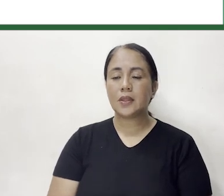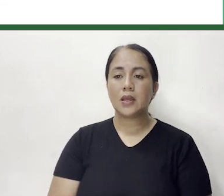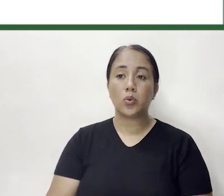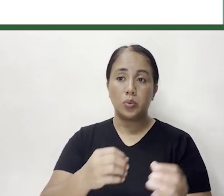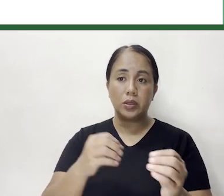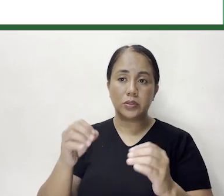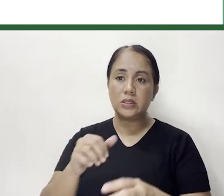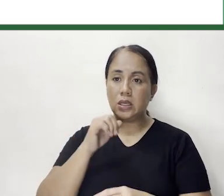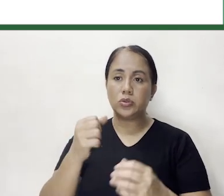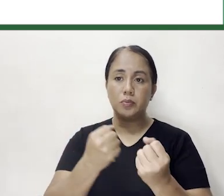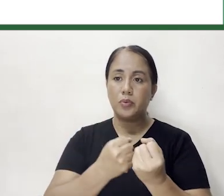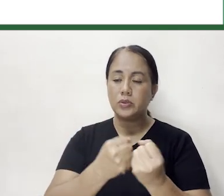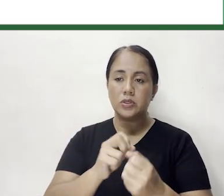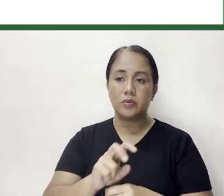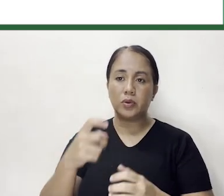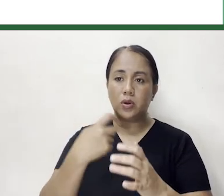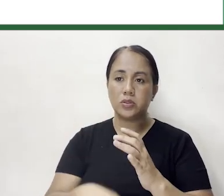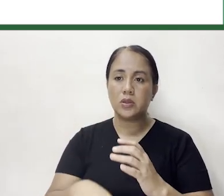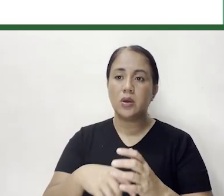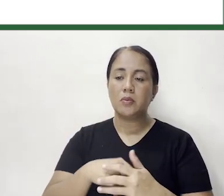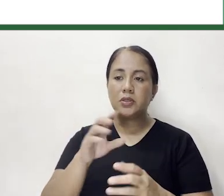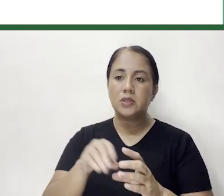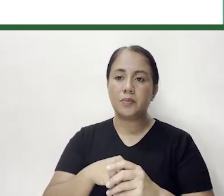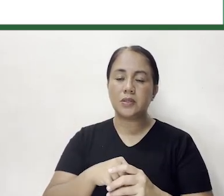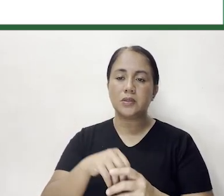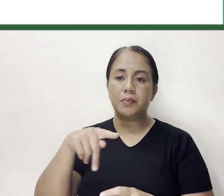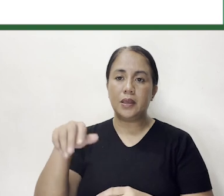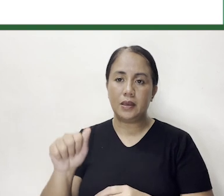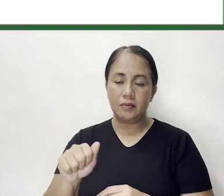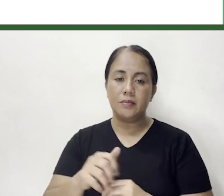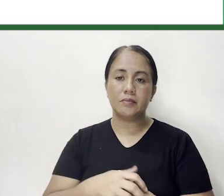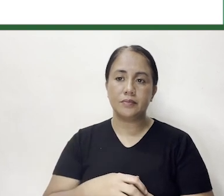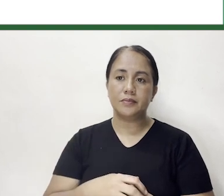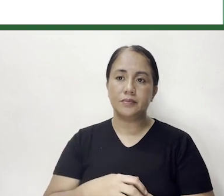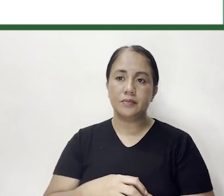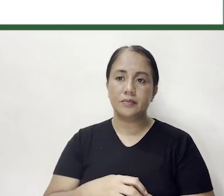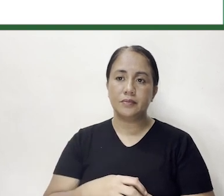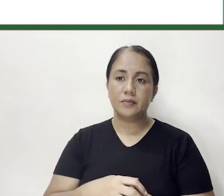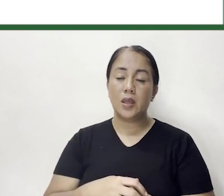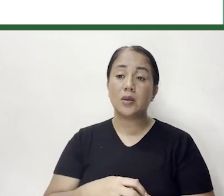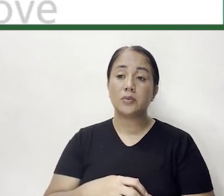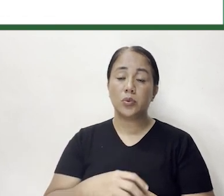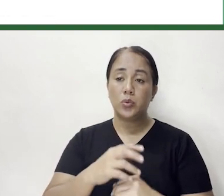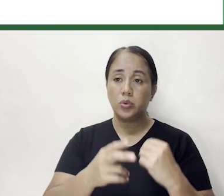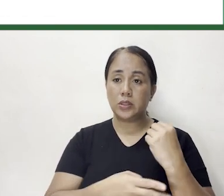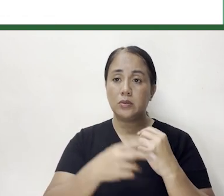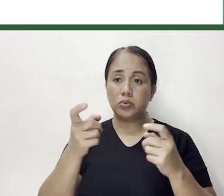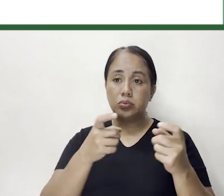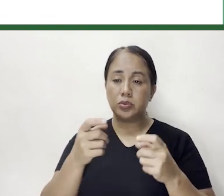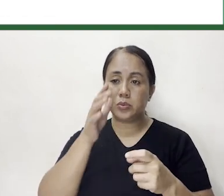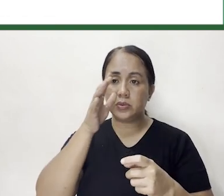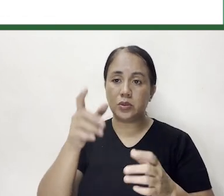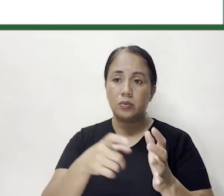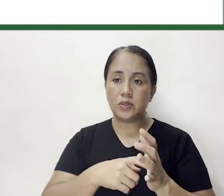Examples: the organizers did not support the travel costs of the participant's personal assistant. The